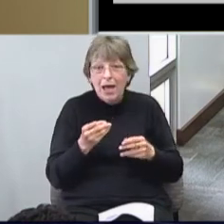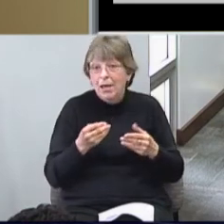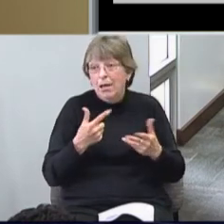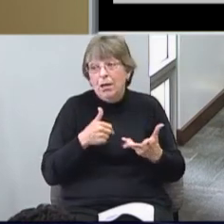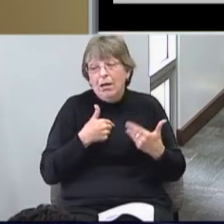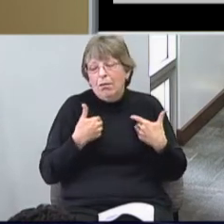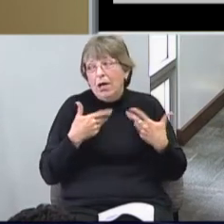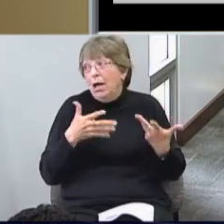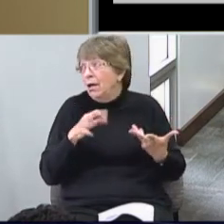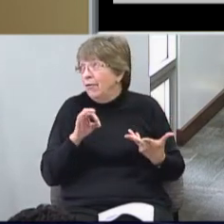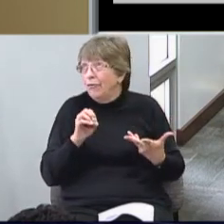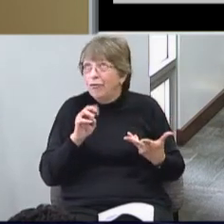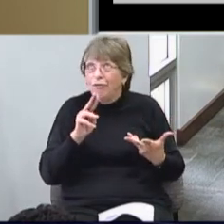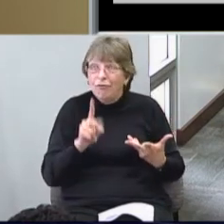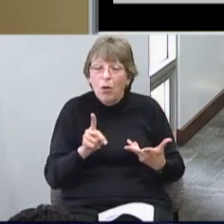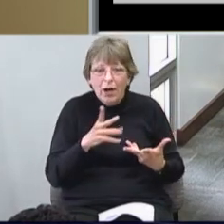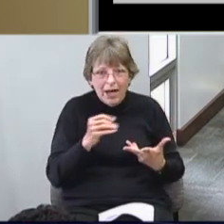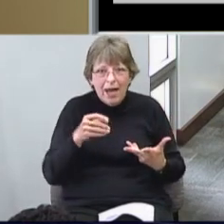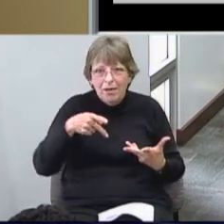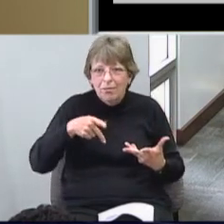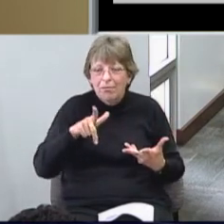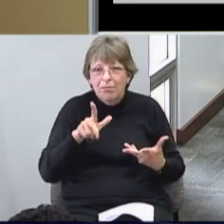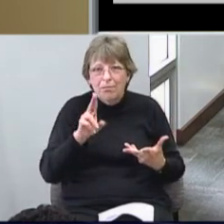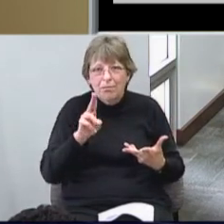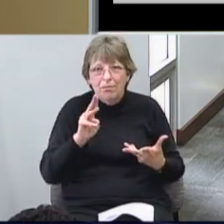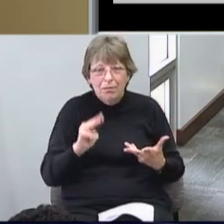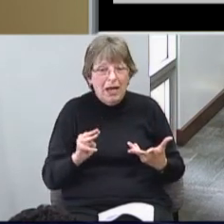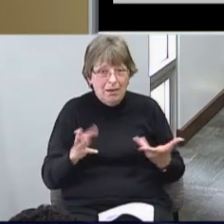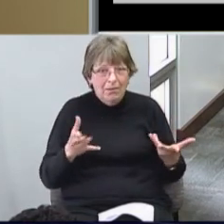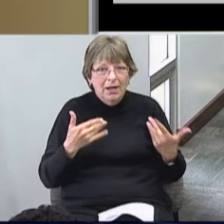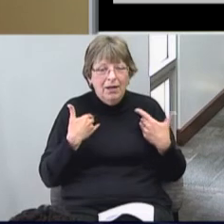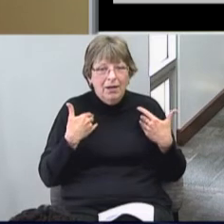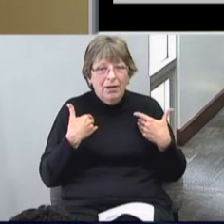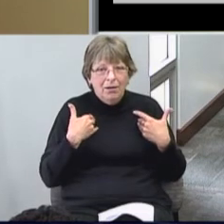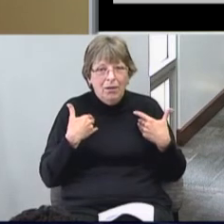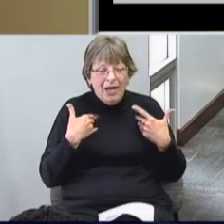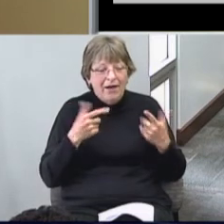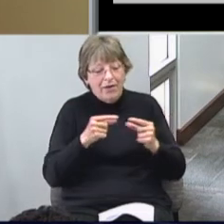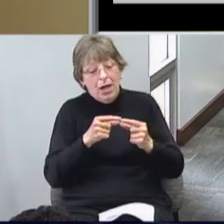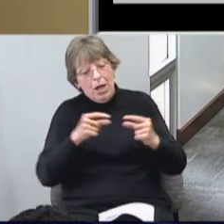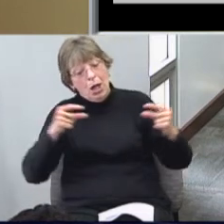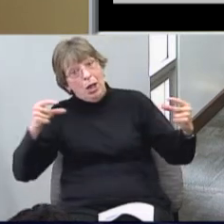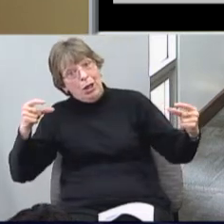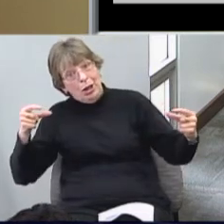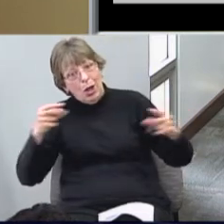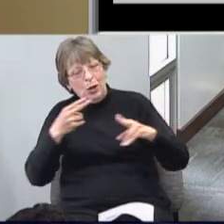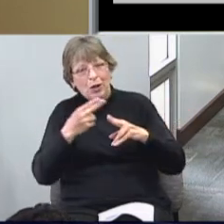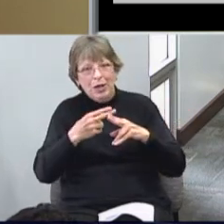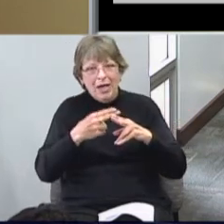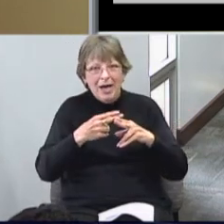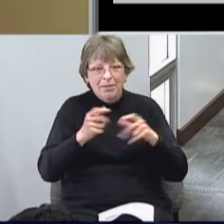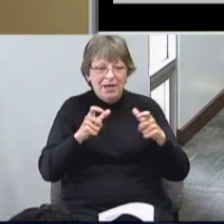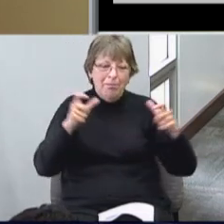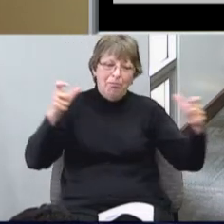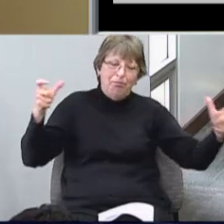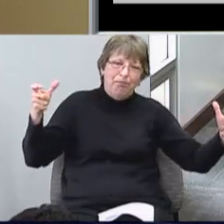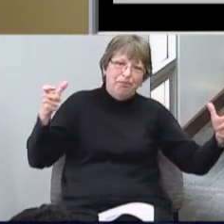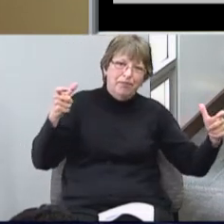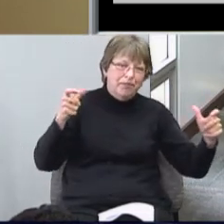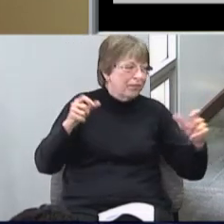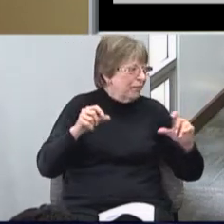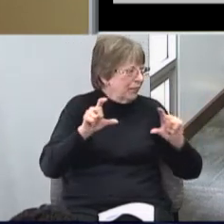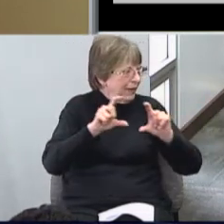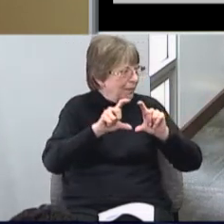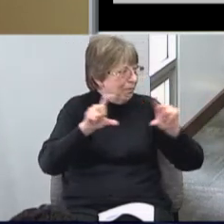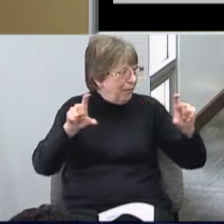So if we had longer street names throughout the district, we'd have Yeah. bigger signs. But anyway, that's a little